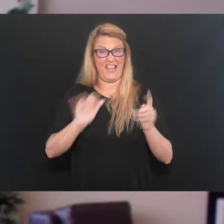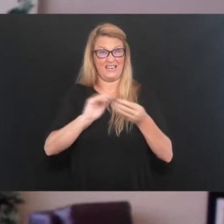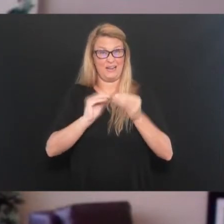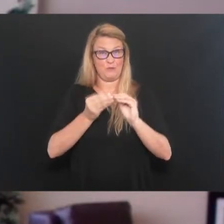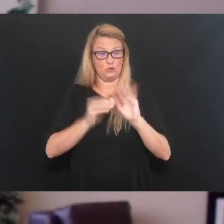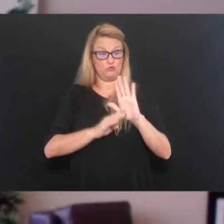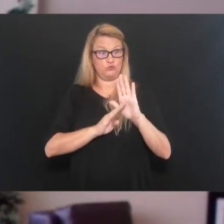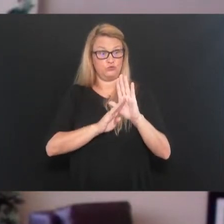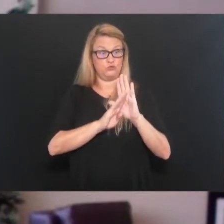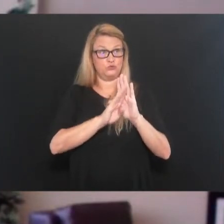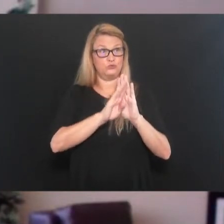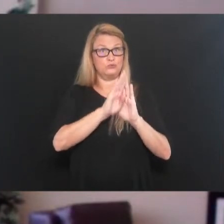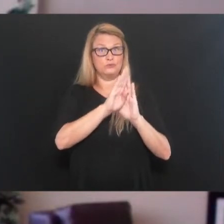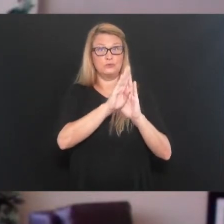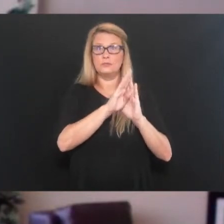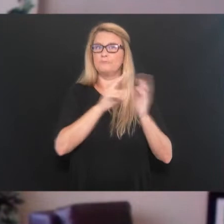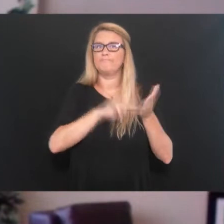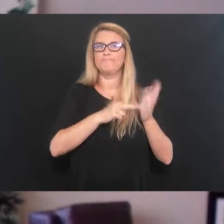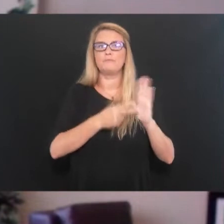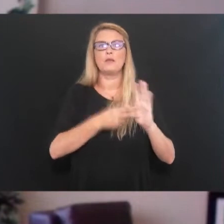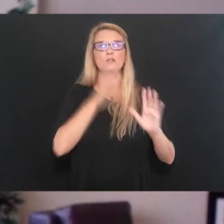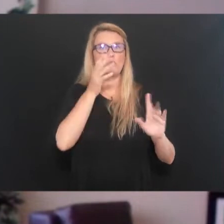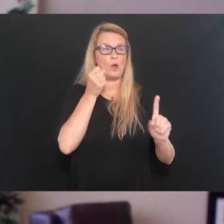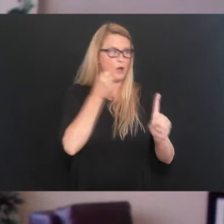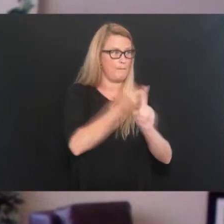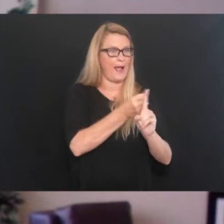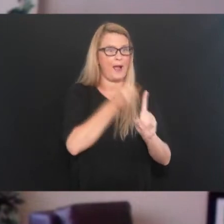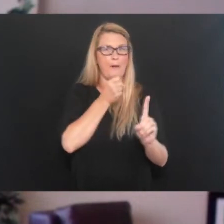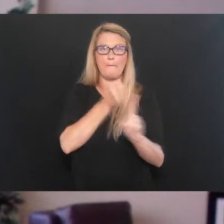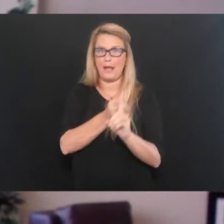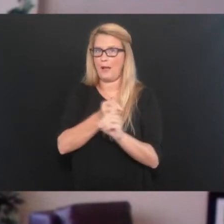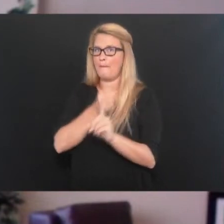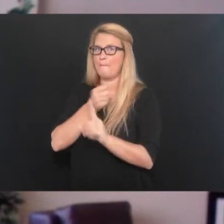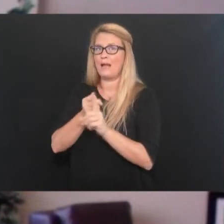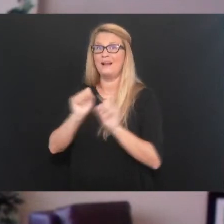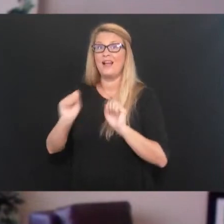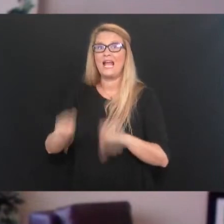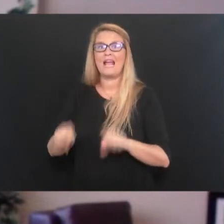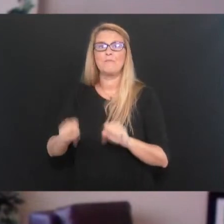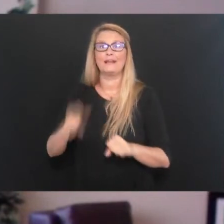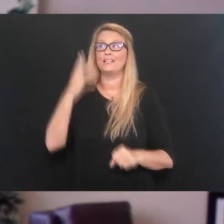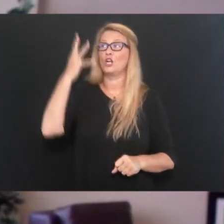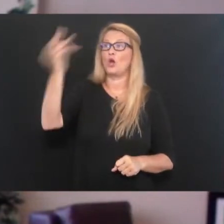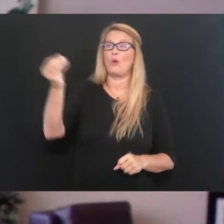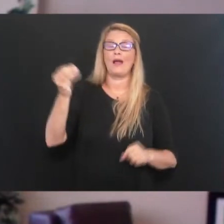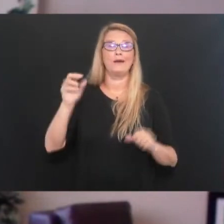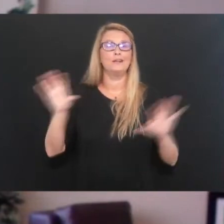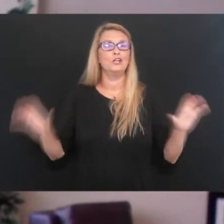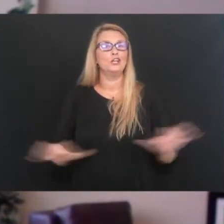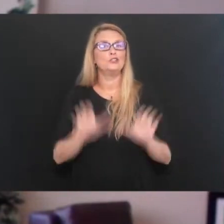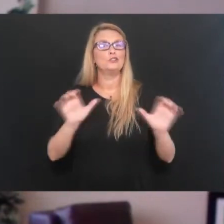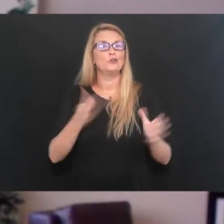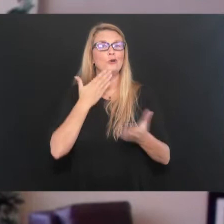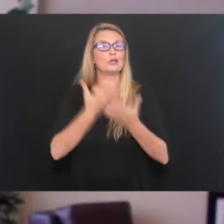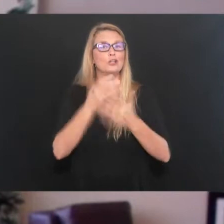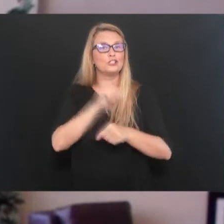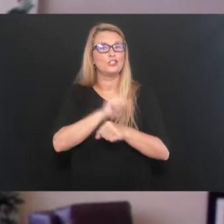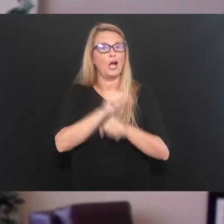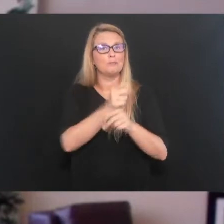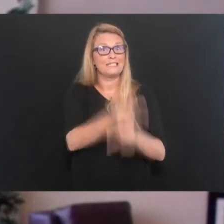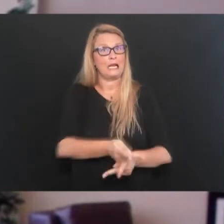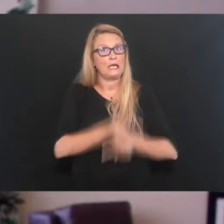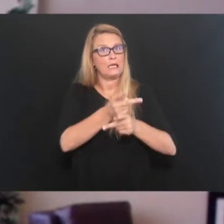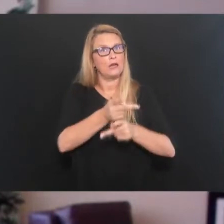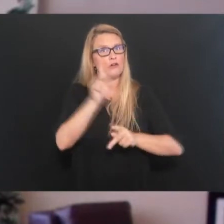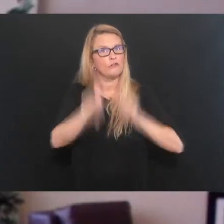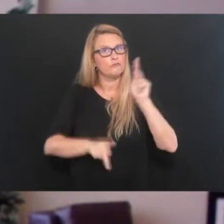is going to start to impact very soon our ability to do the best job of caring for all the people